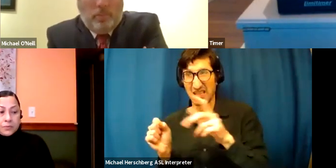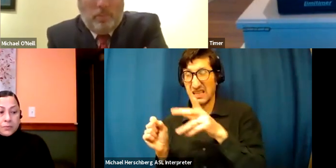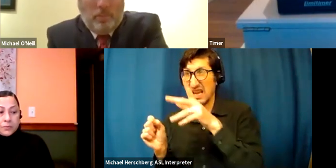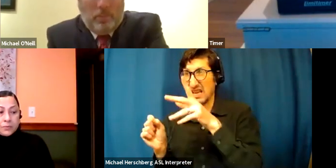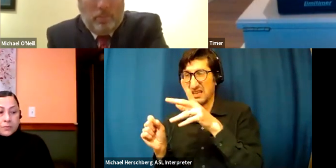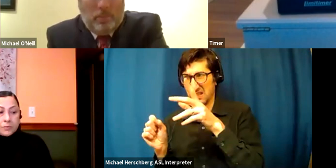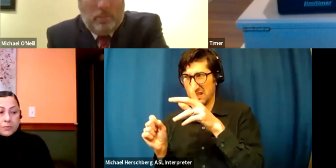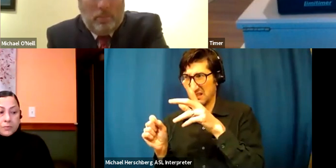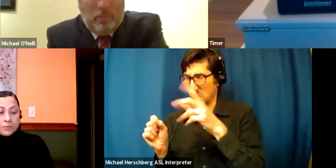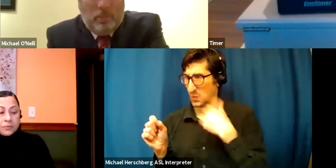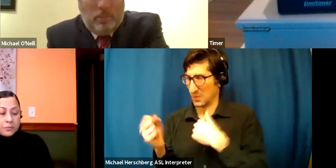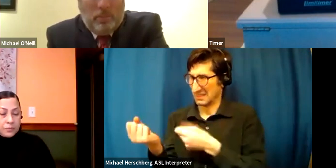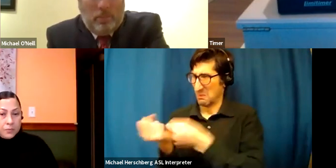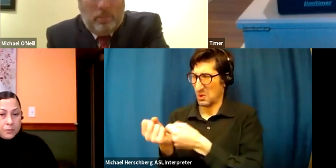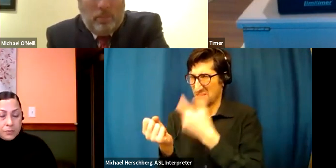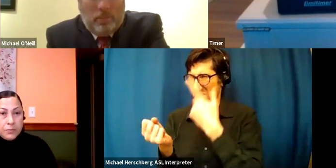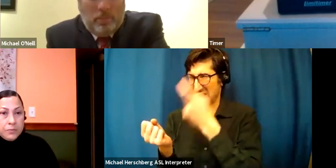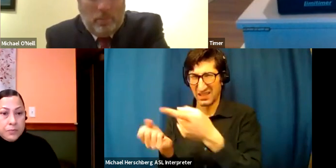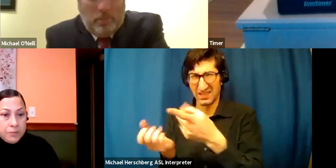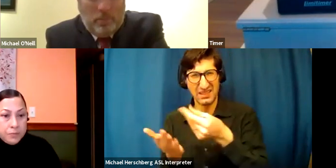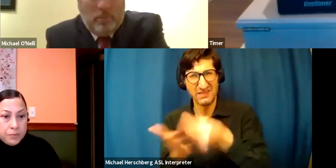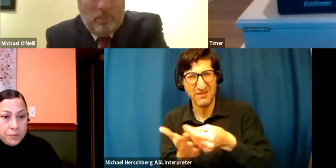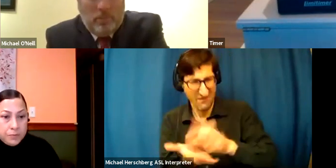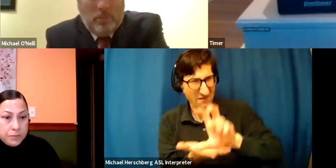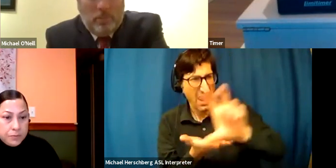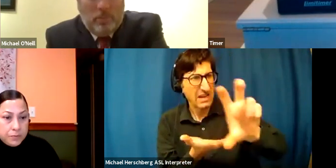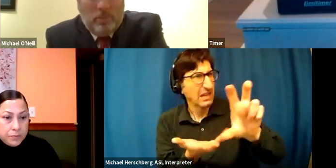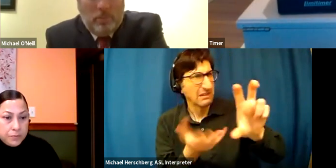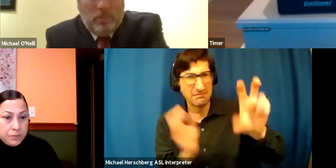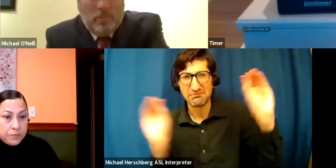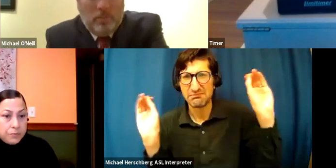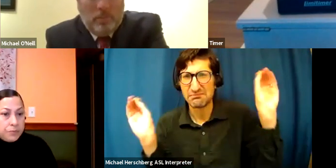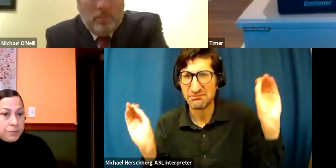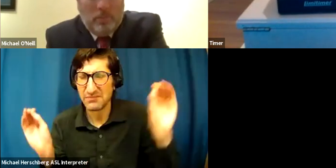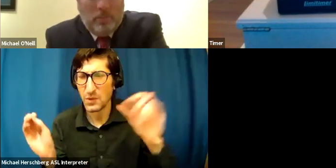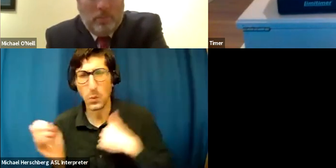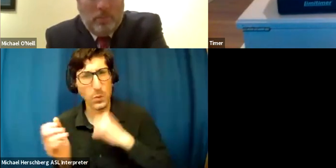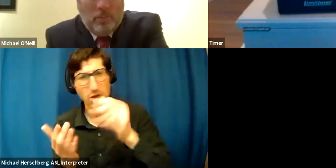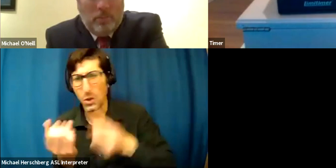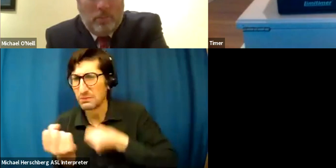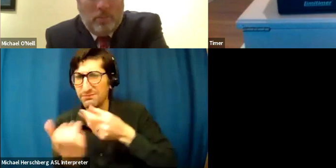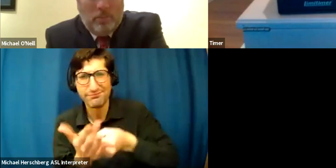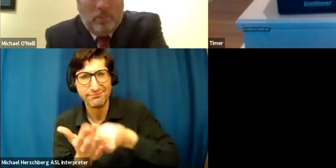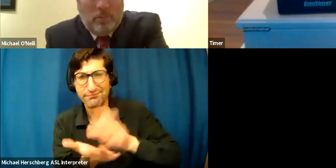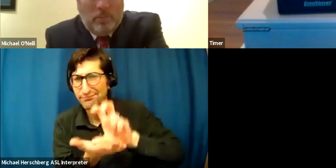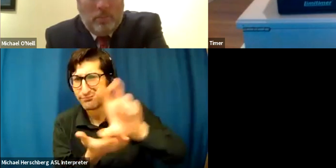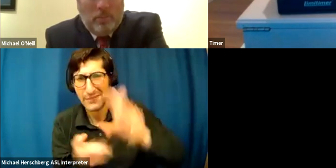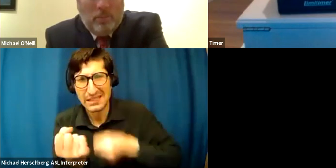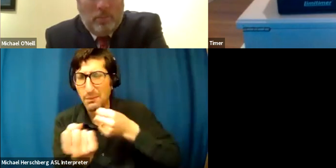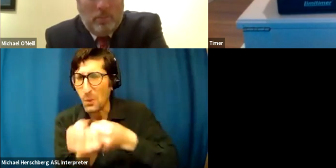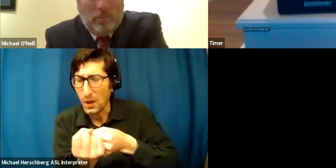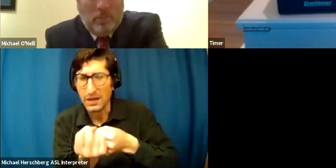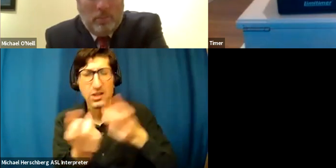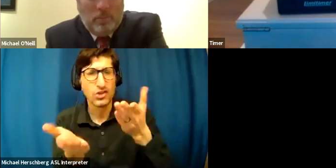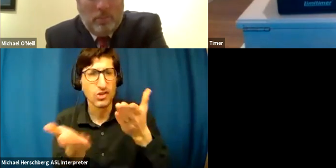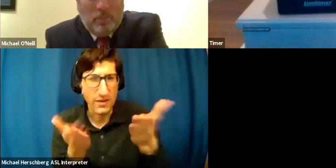when we're really not funding the types of services that students need and funding the types of professionals who can help us